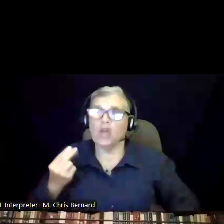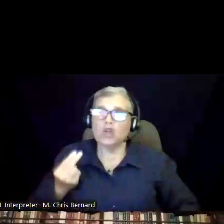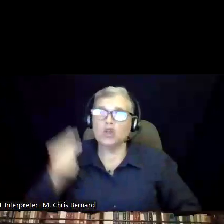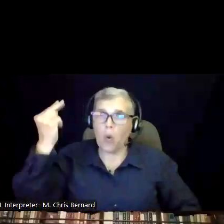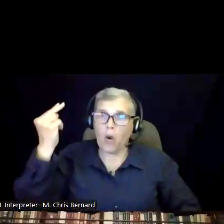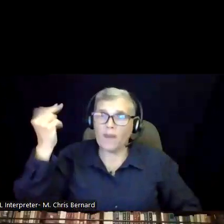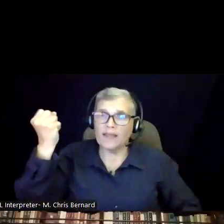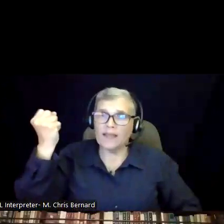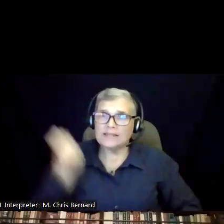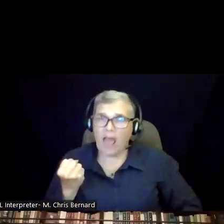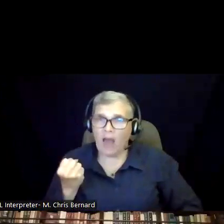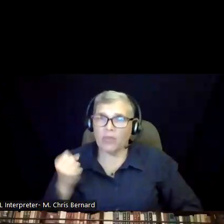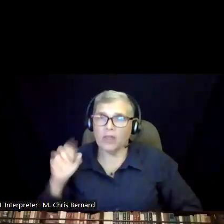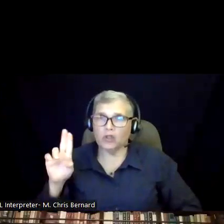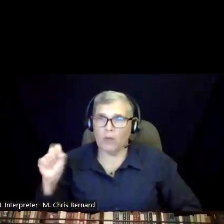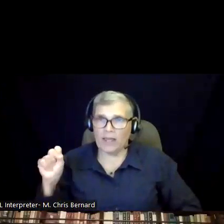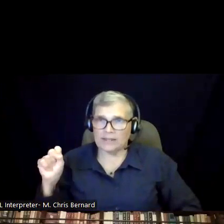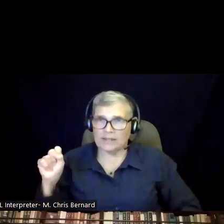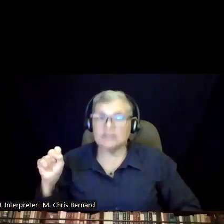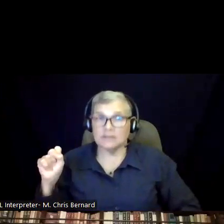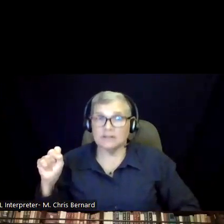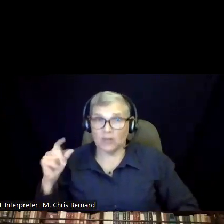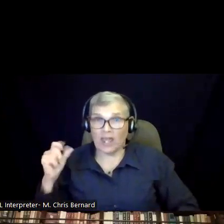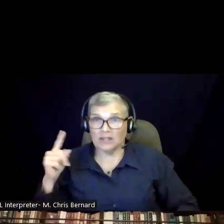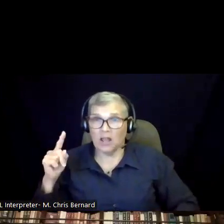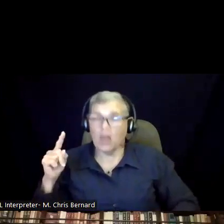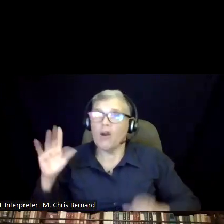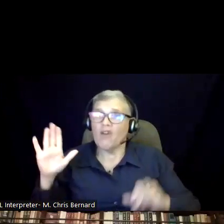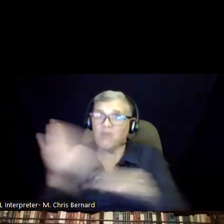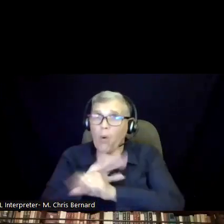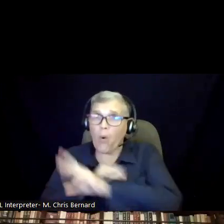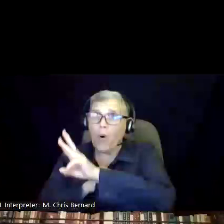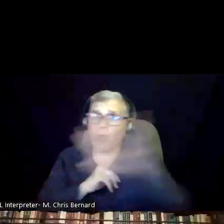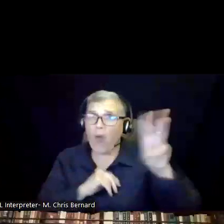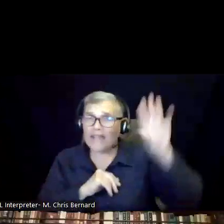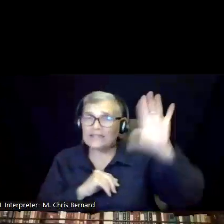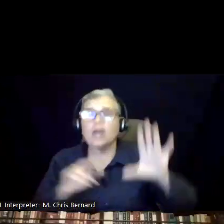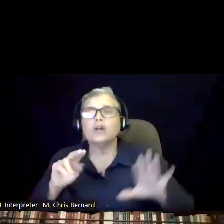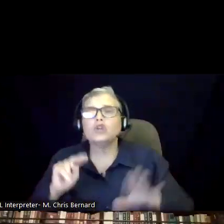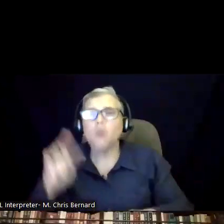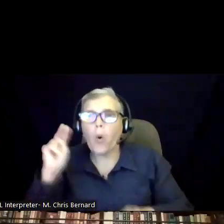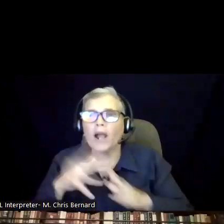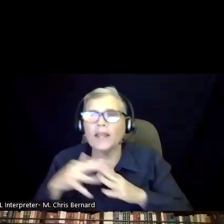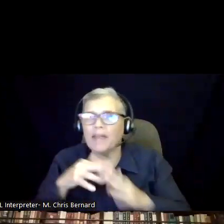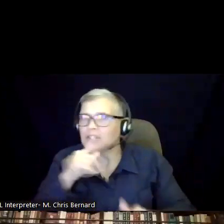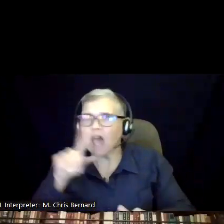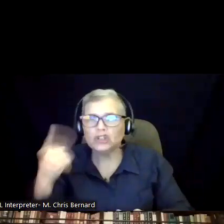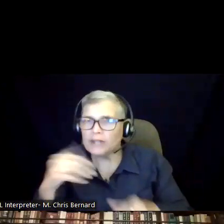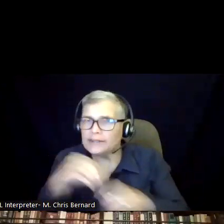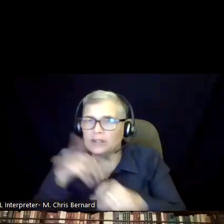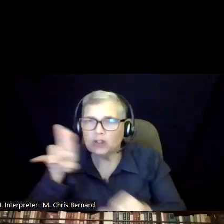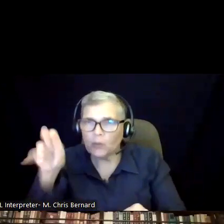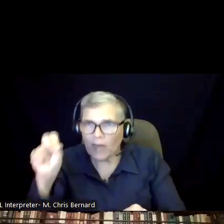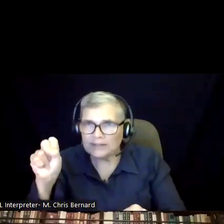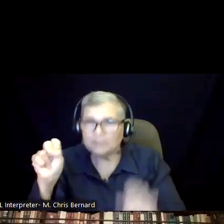the United States as well, the whole west of North America rather than the United States of America.